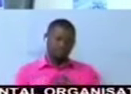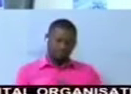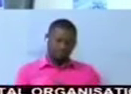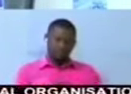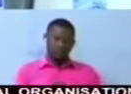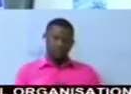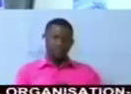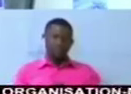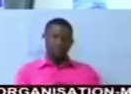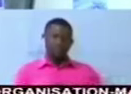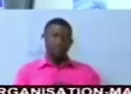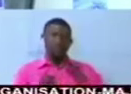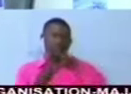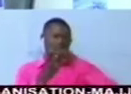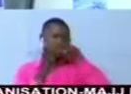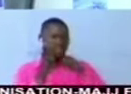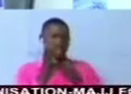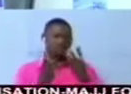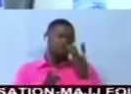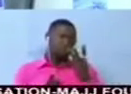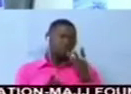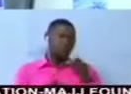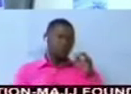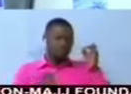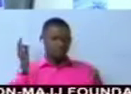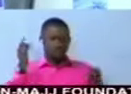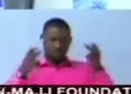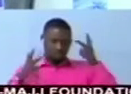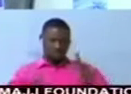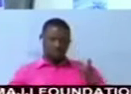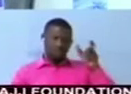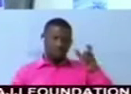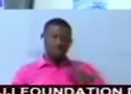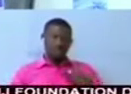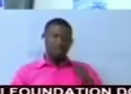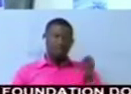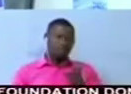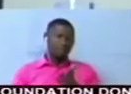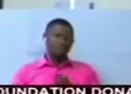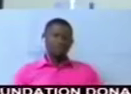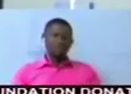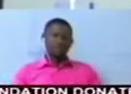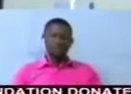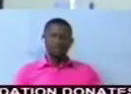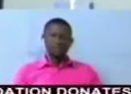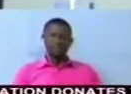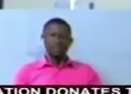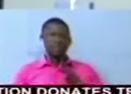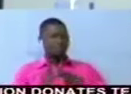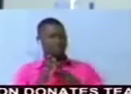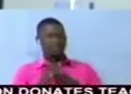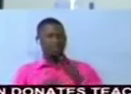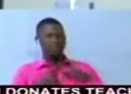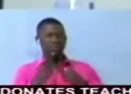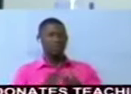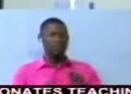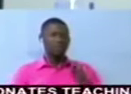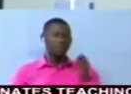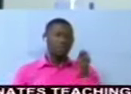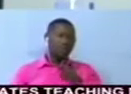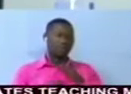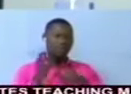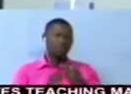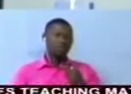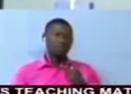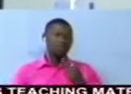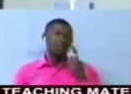Neti lawyer, yep, jar nang suma aberfi. Those were the 3 lawyers that I hired. In essence, you paid about $155,000.